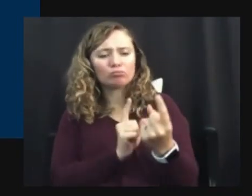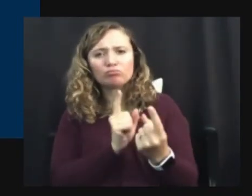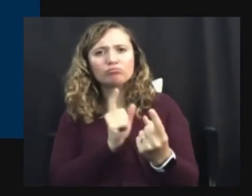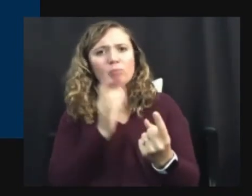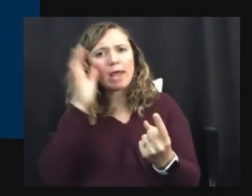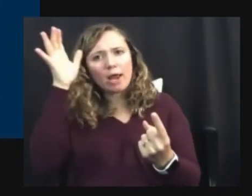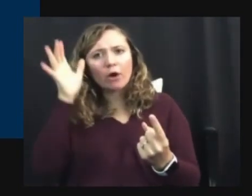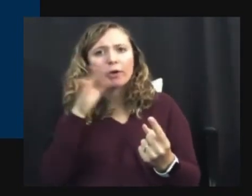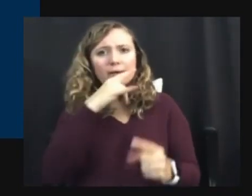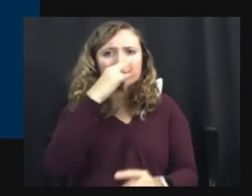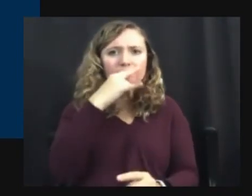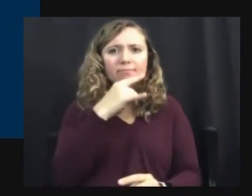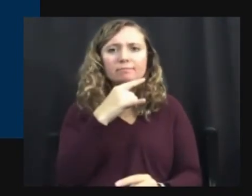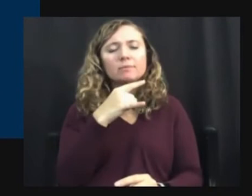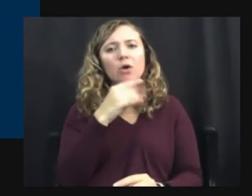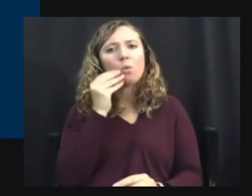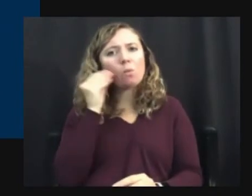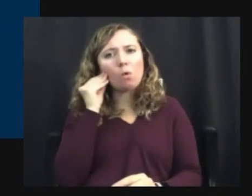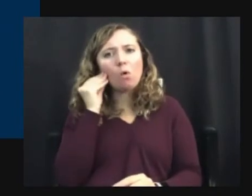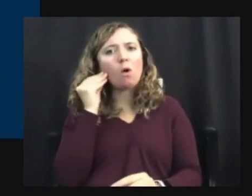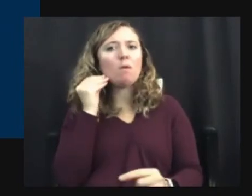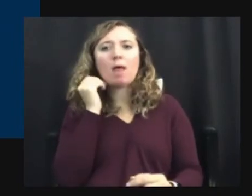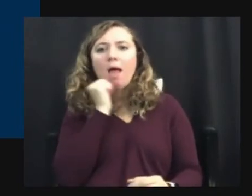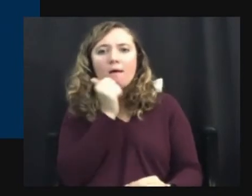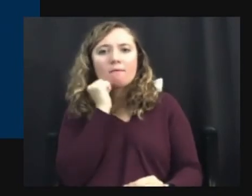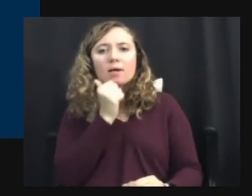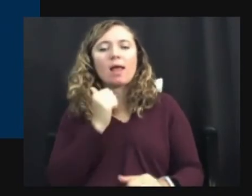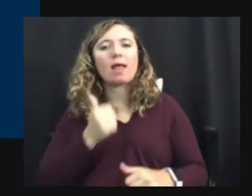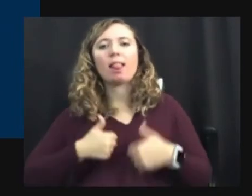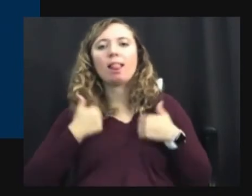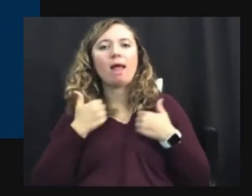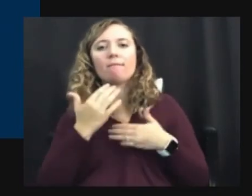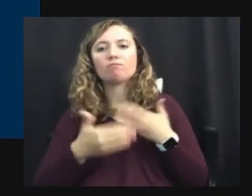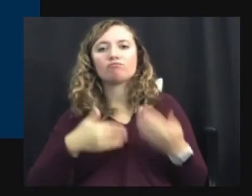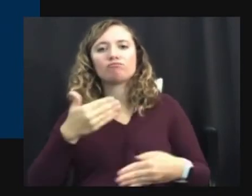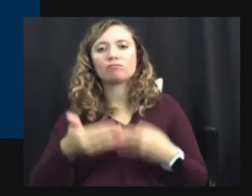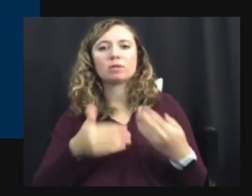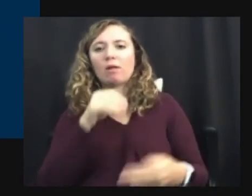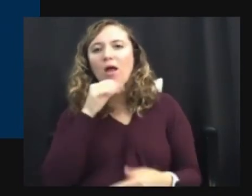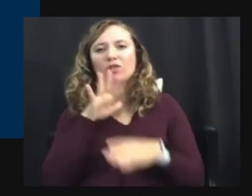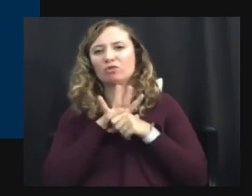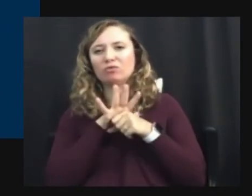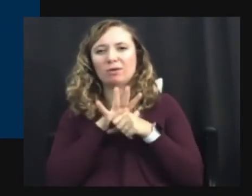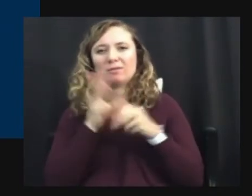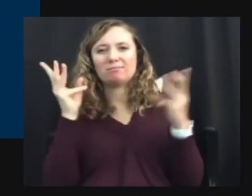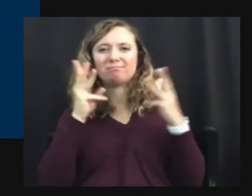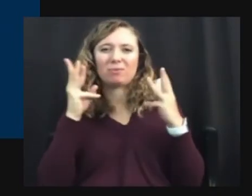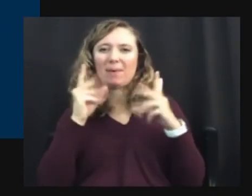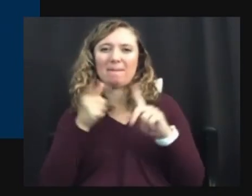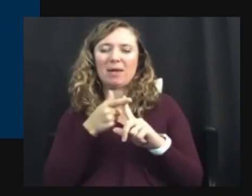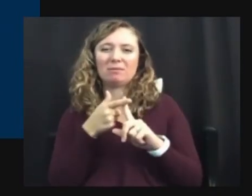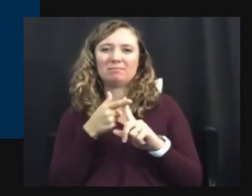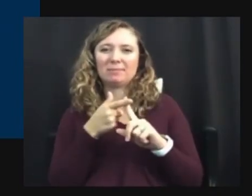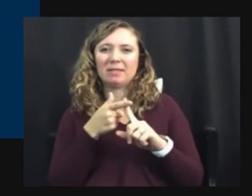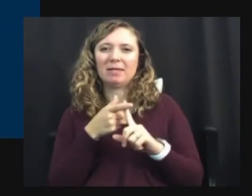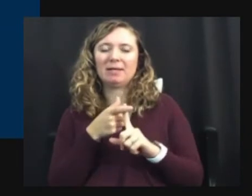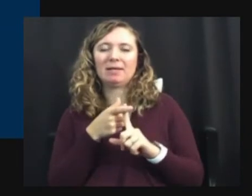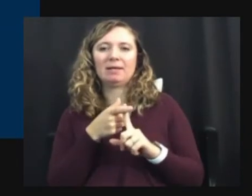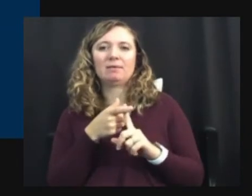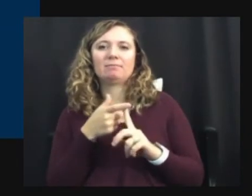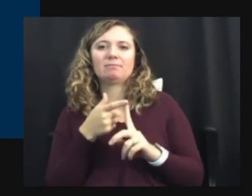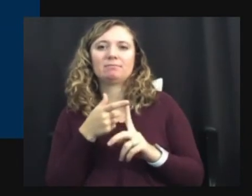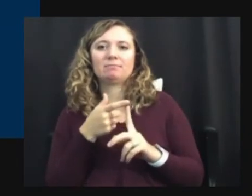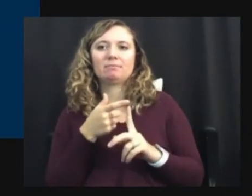at home in our normal everyday life. And when we don't stress or worry about them.